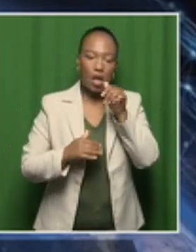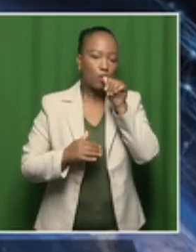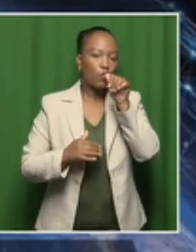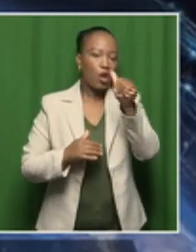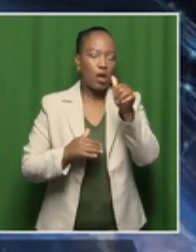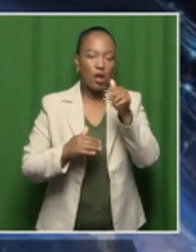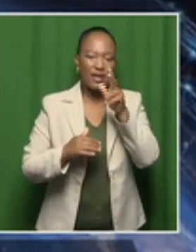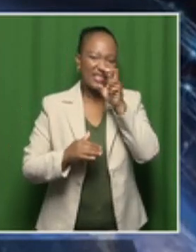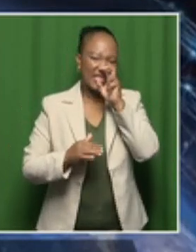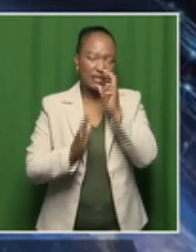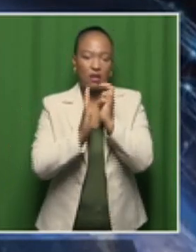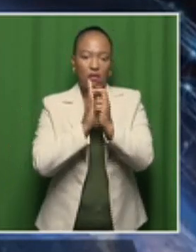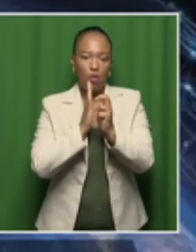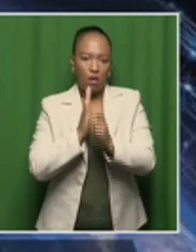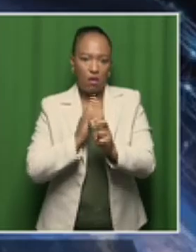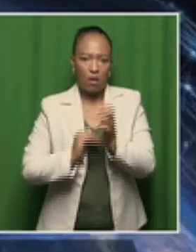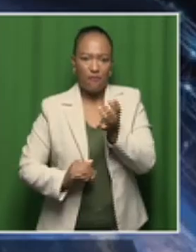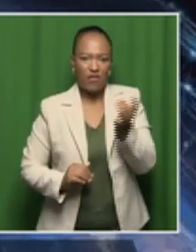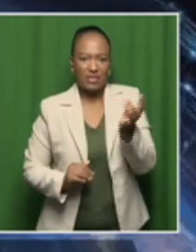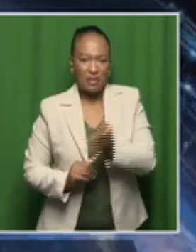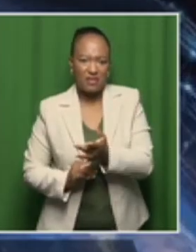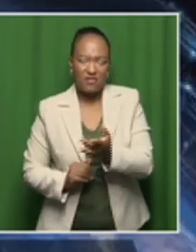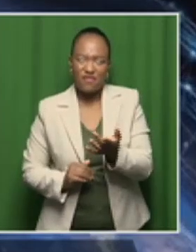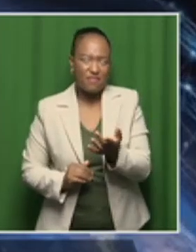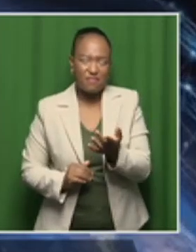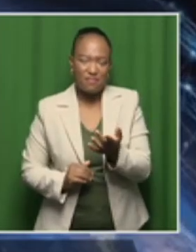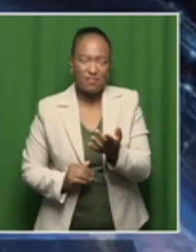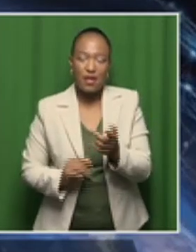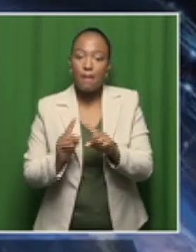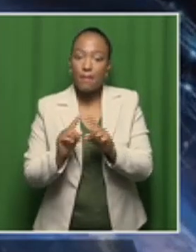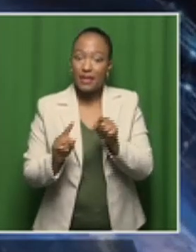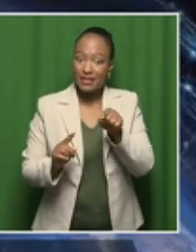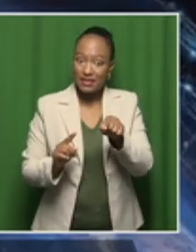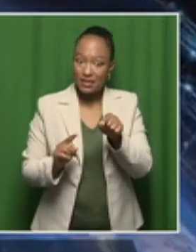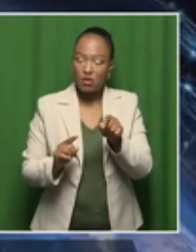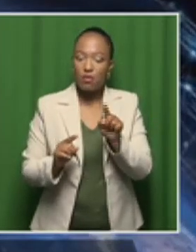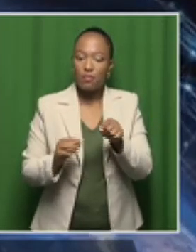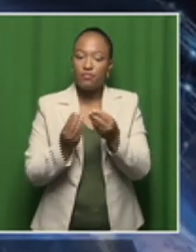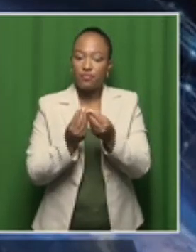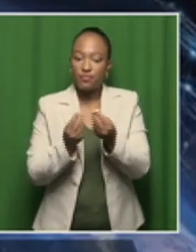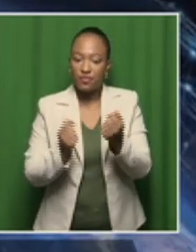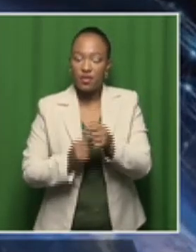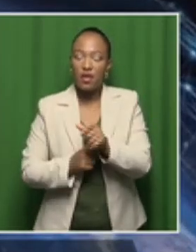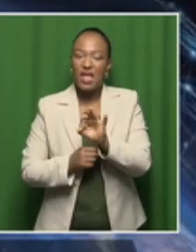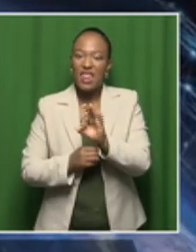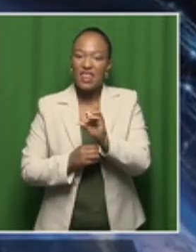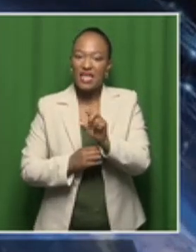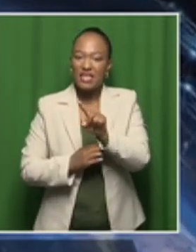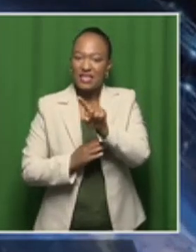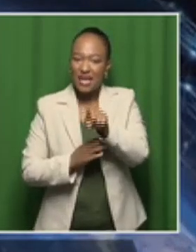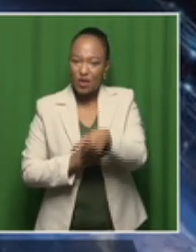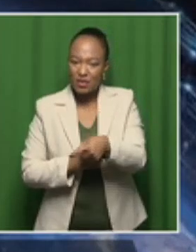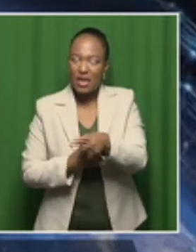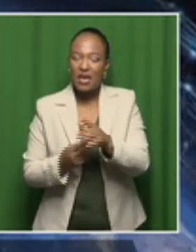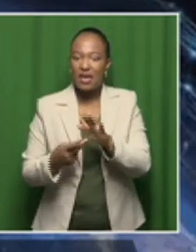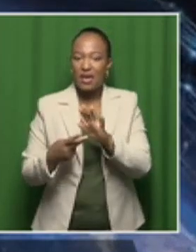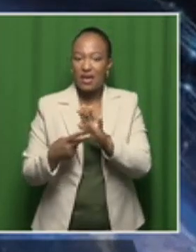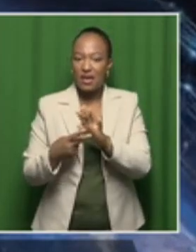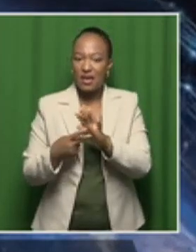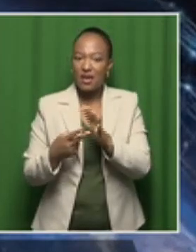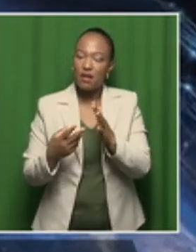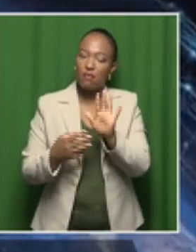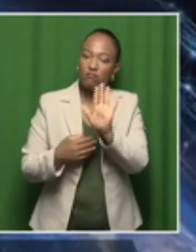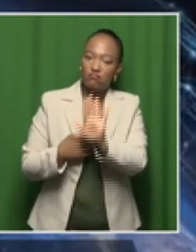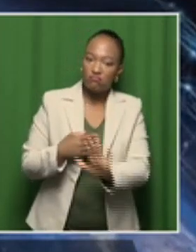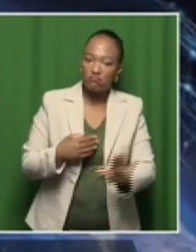more expensive. I think the cost element has to be addressed. I think the 30,000 Rand and 20,000 Rand, I'm not sure where those